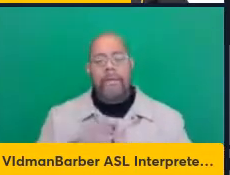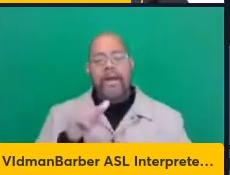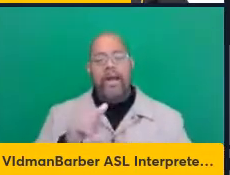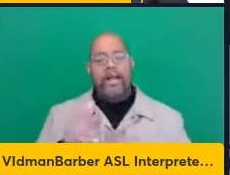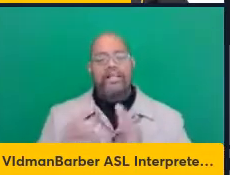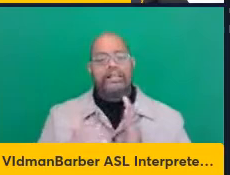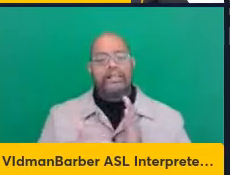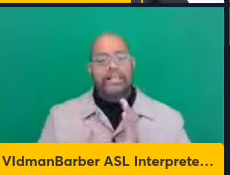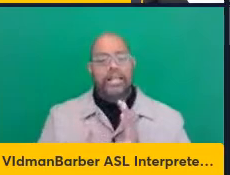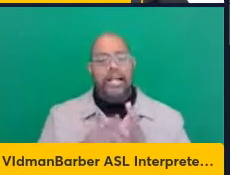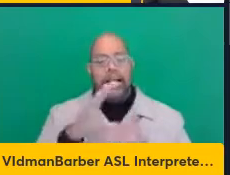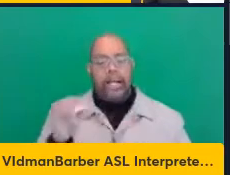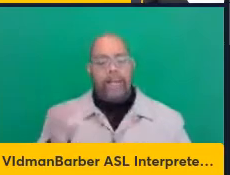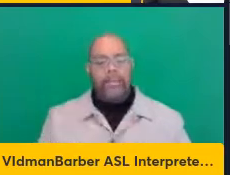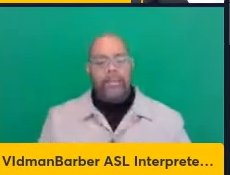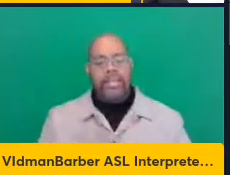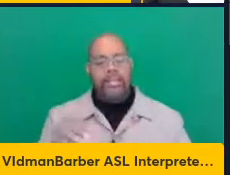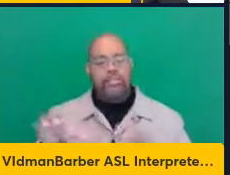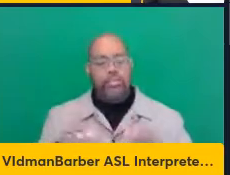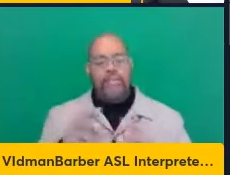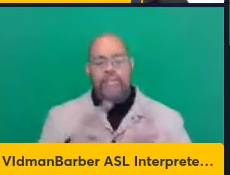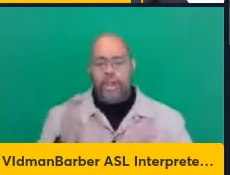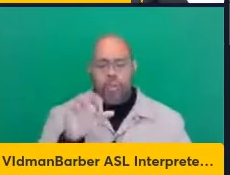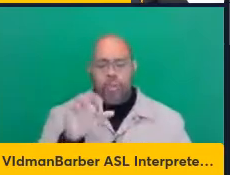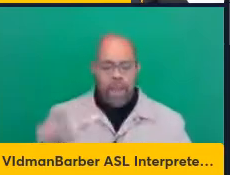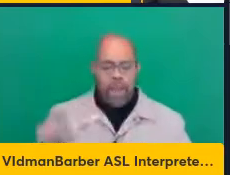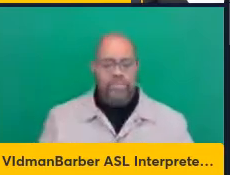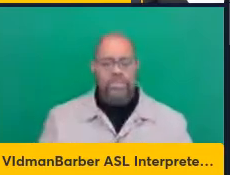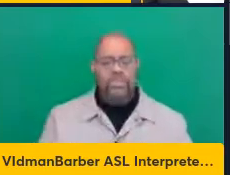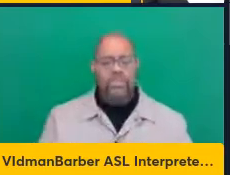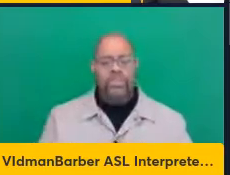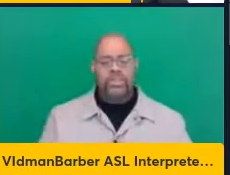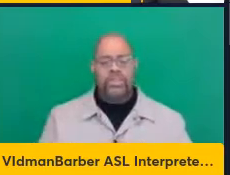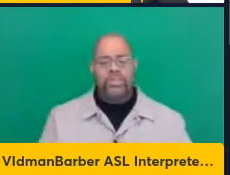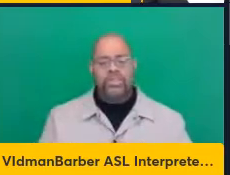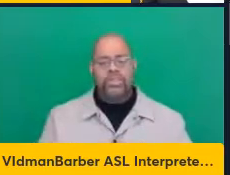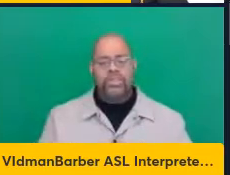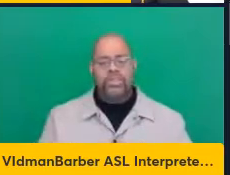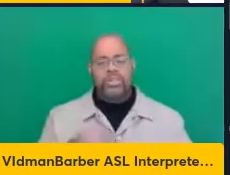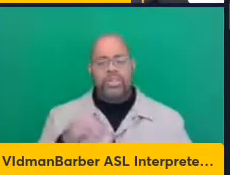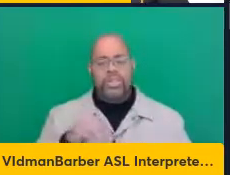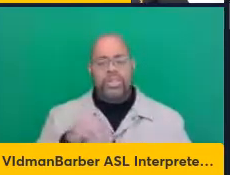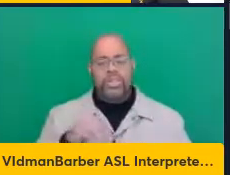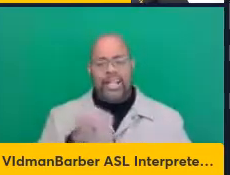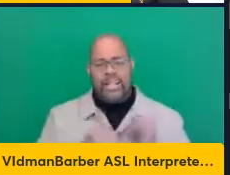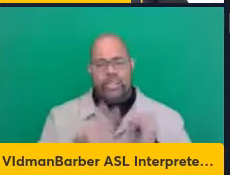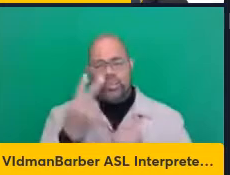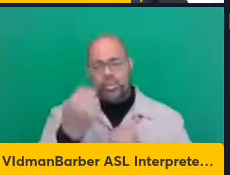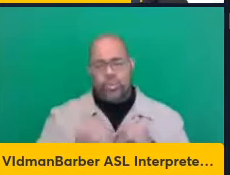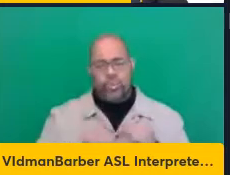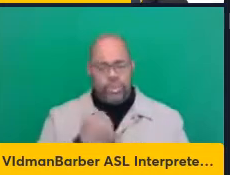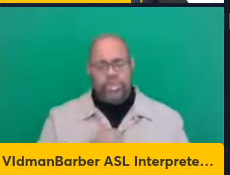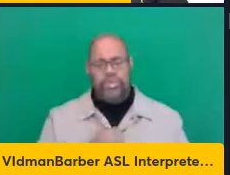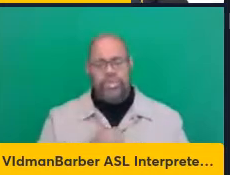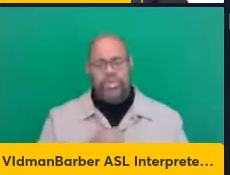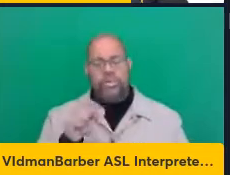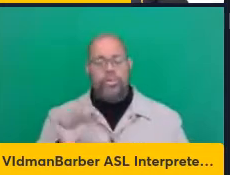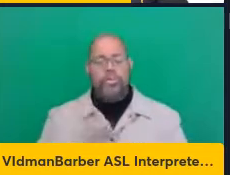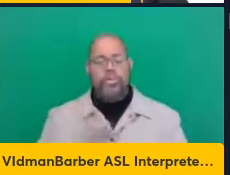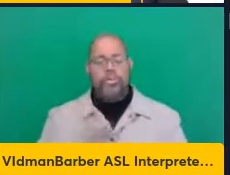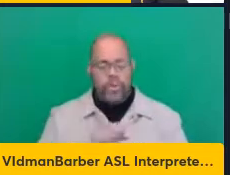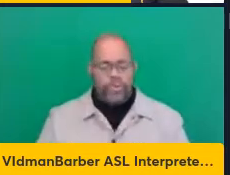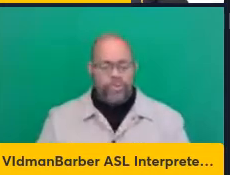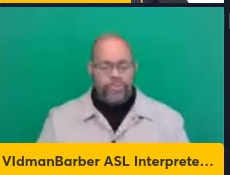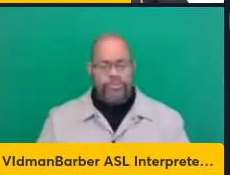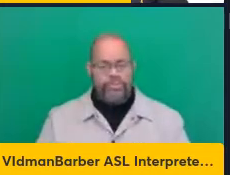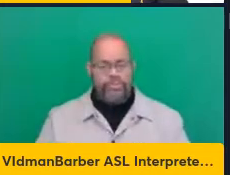Yamachi, and they've been doing very well within the last 2 years that they've been operating.